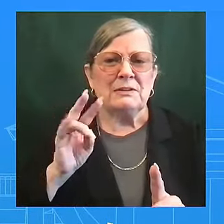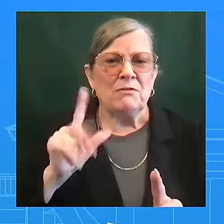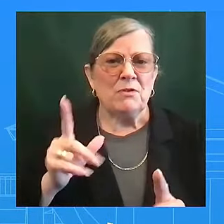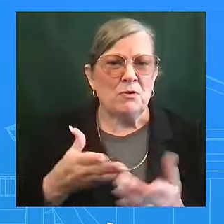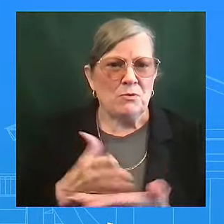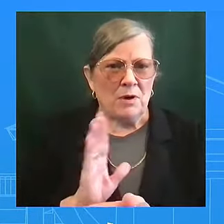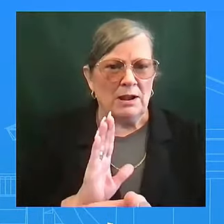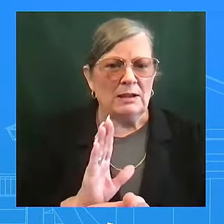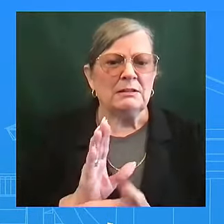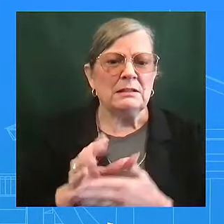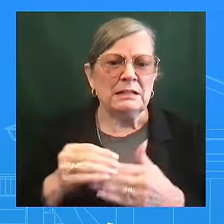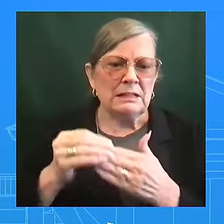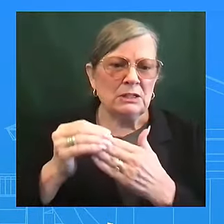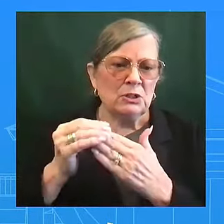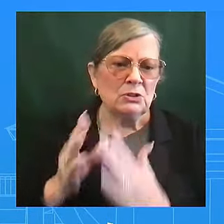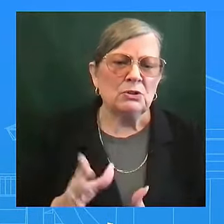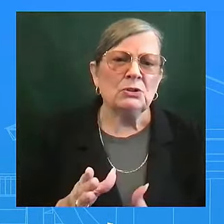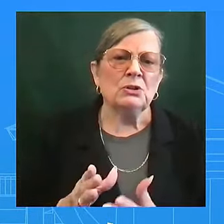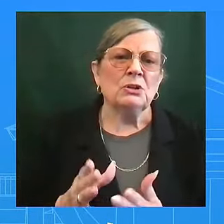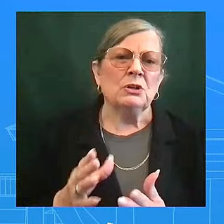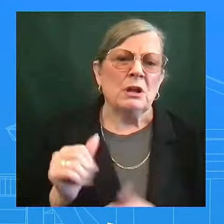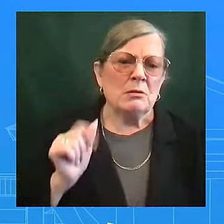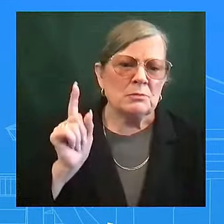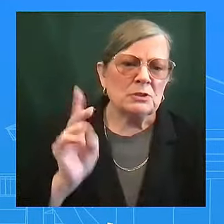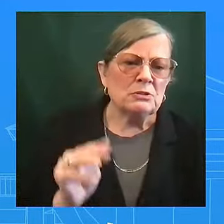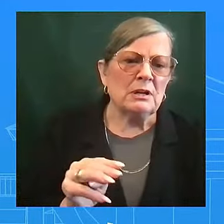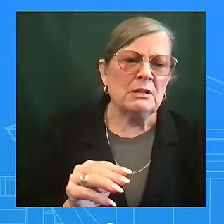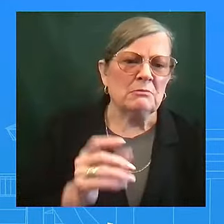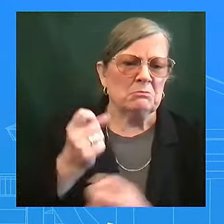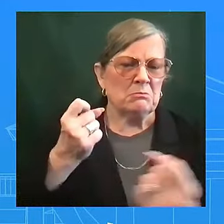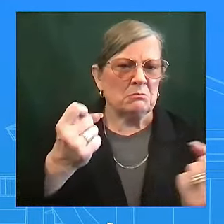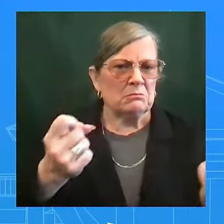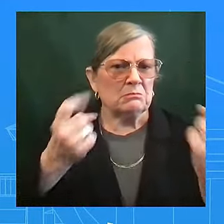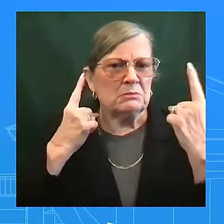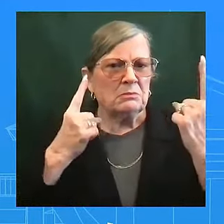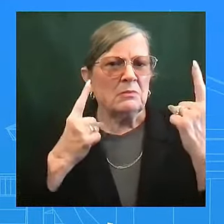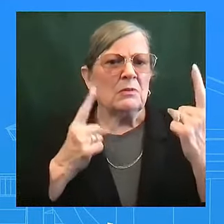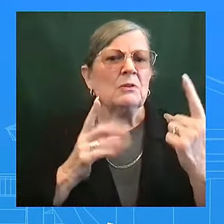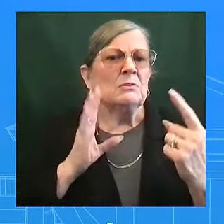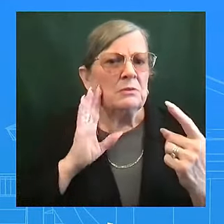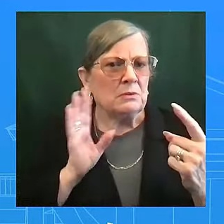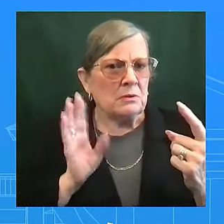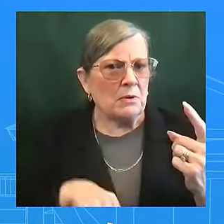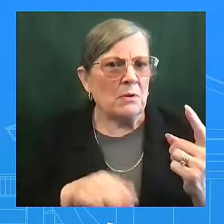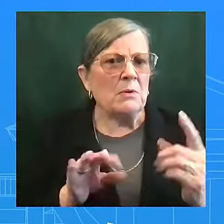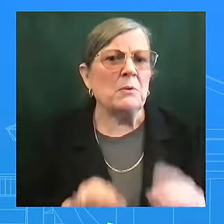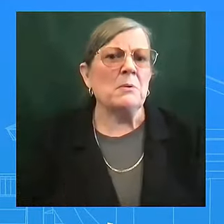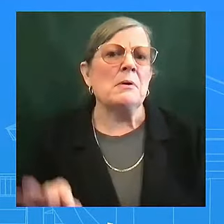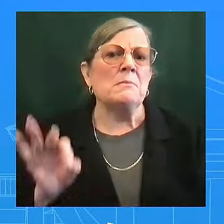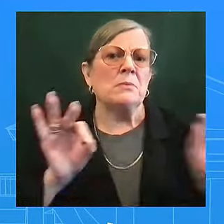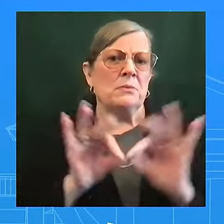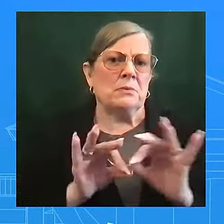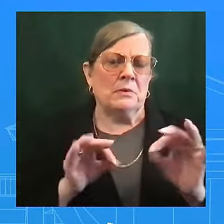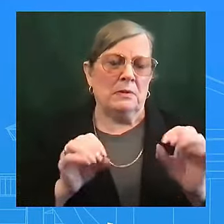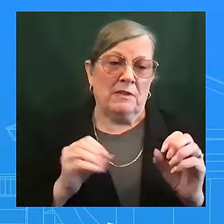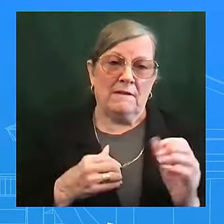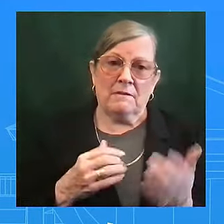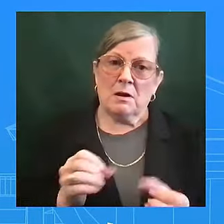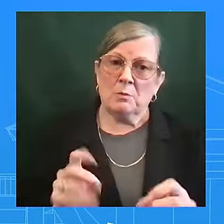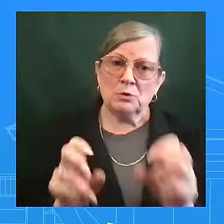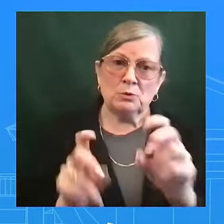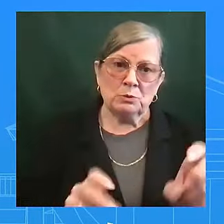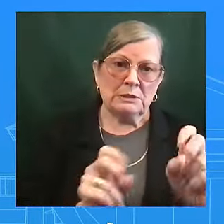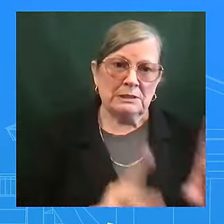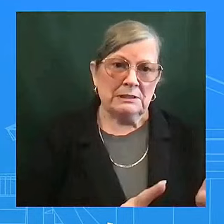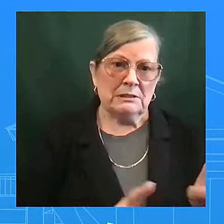is an administration that understands that it is important to not leave any communities behind. And I think what we've been able to show